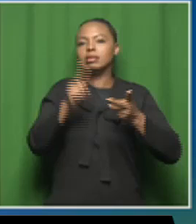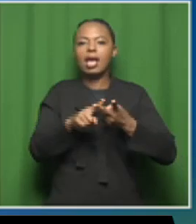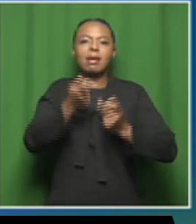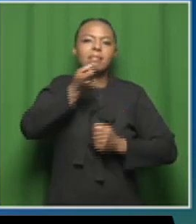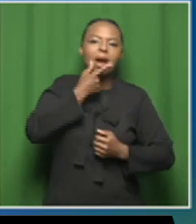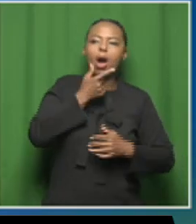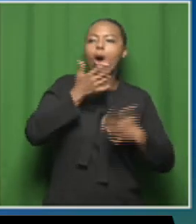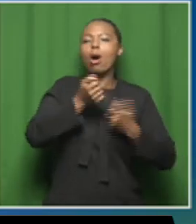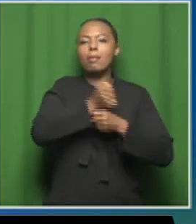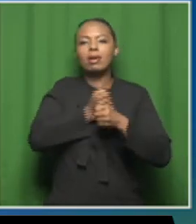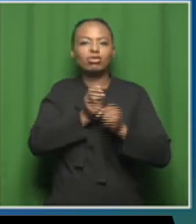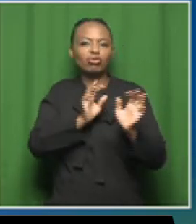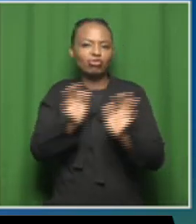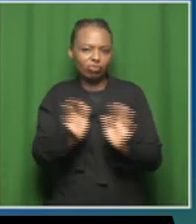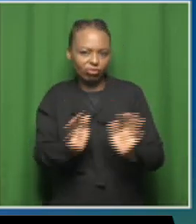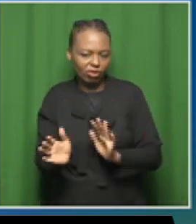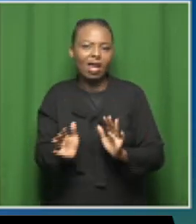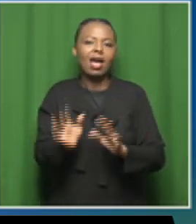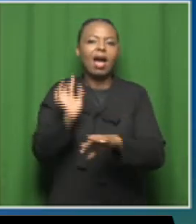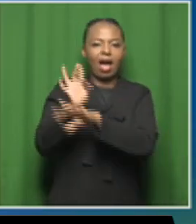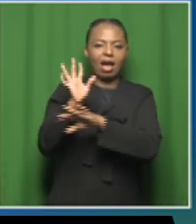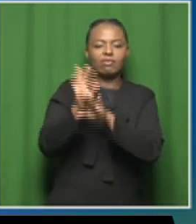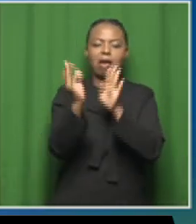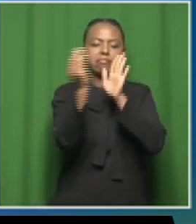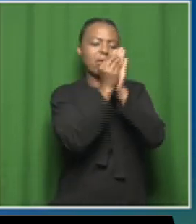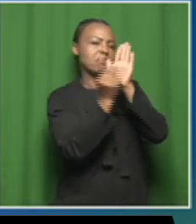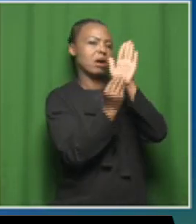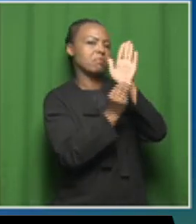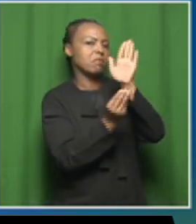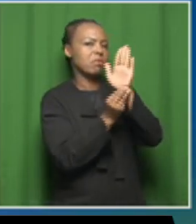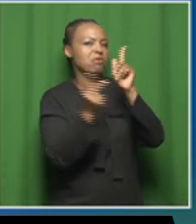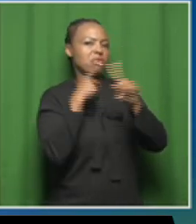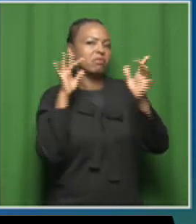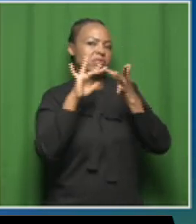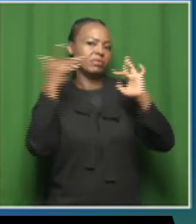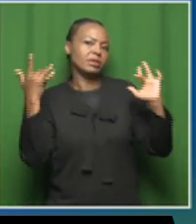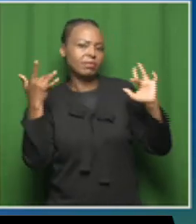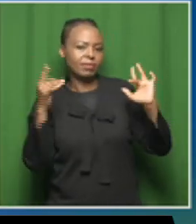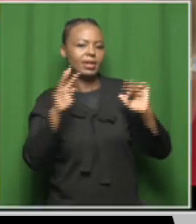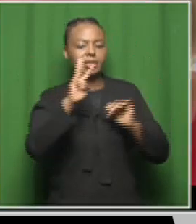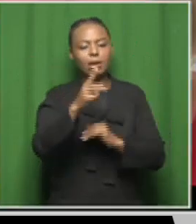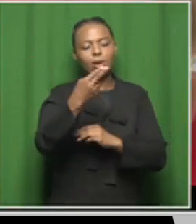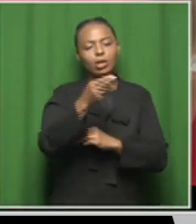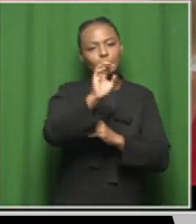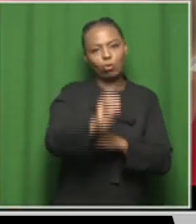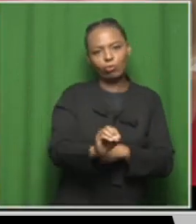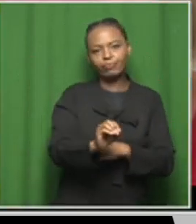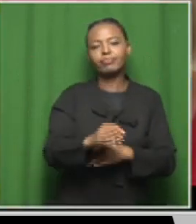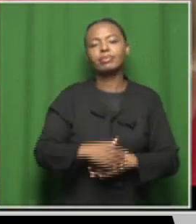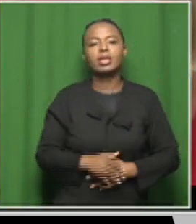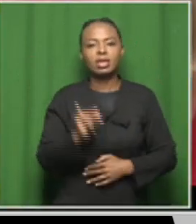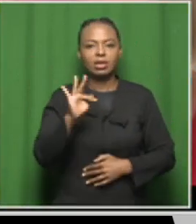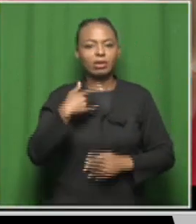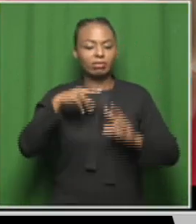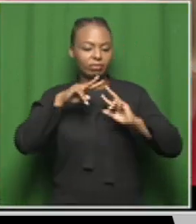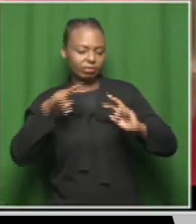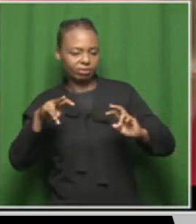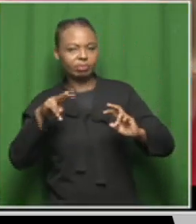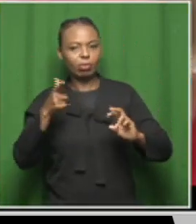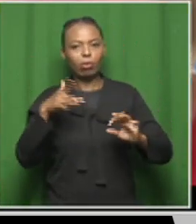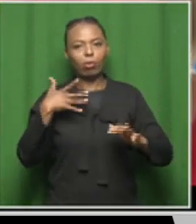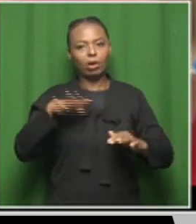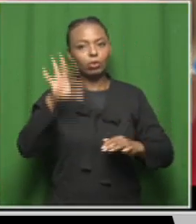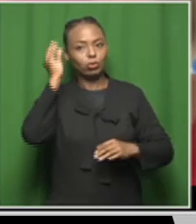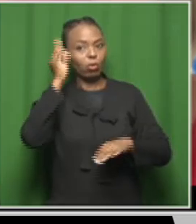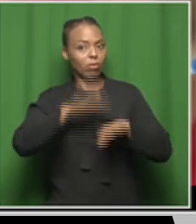American Lung Association have a very good website. So I think this has been very instructive in just helping